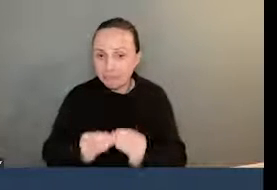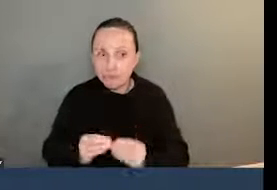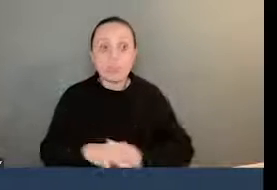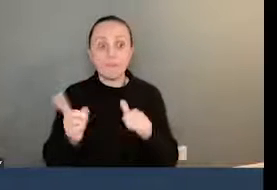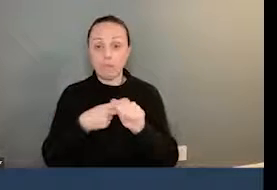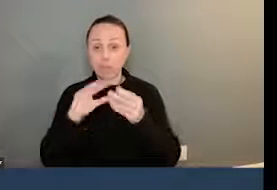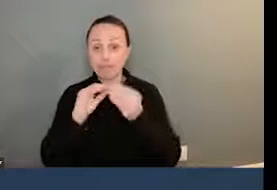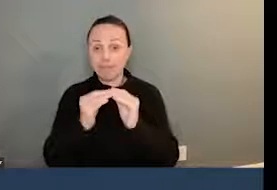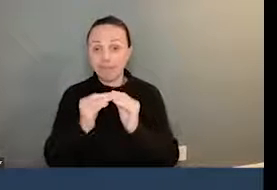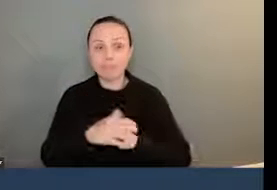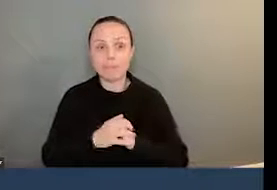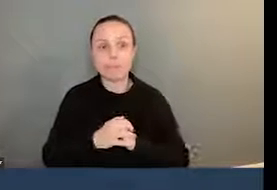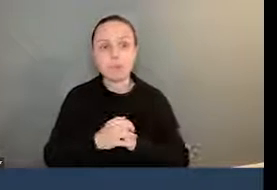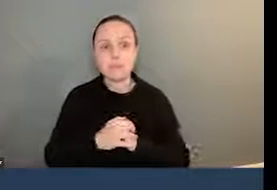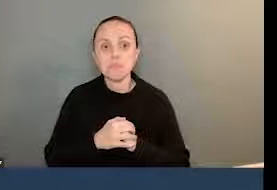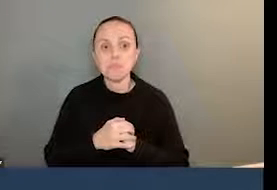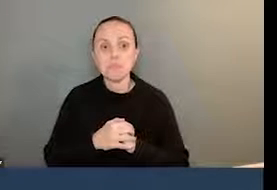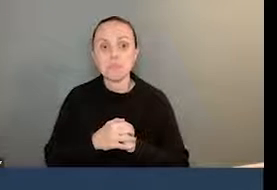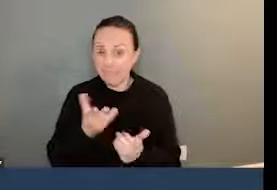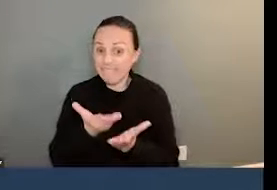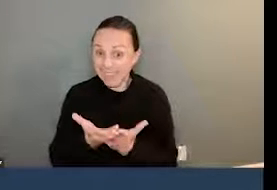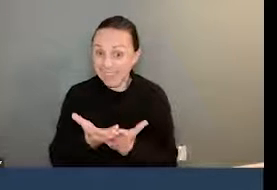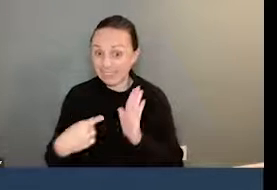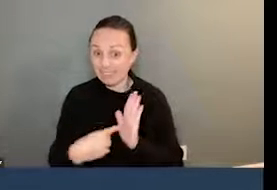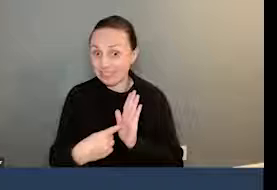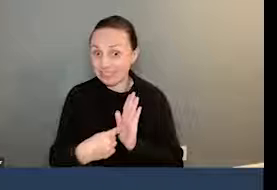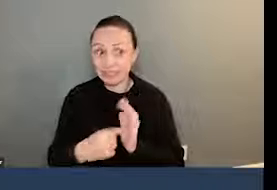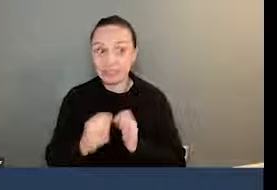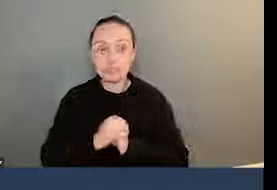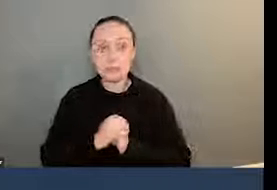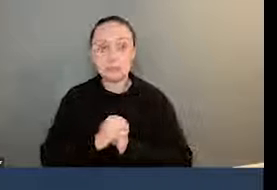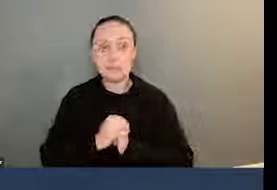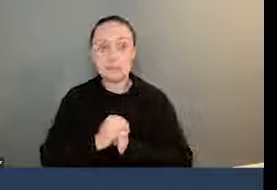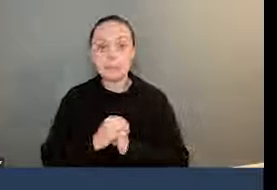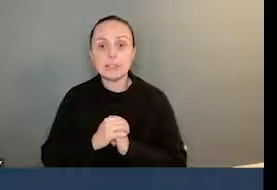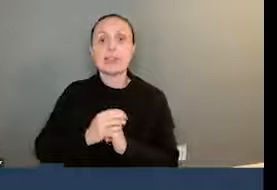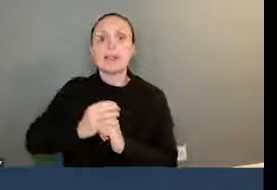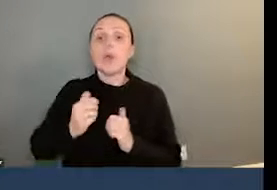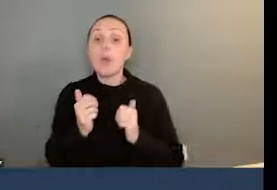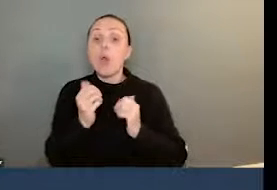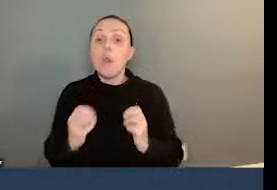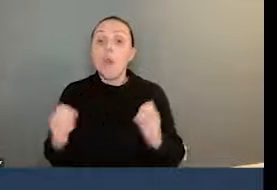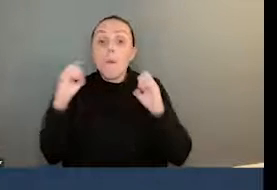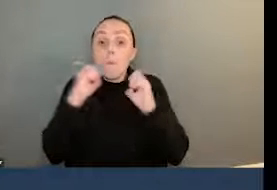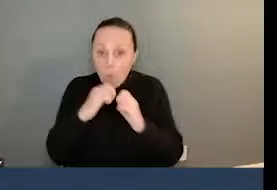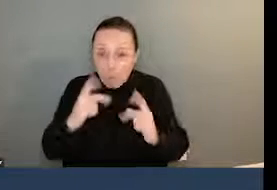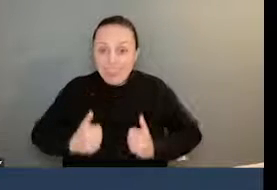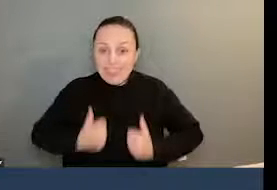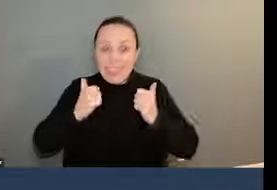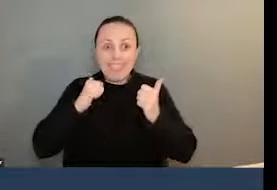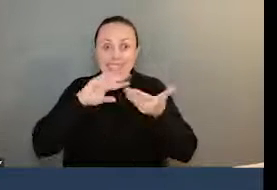stat, just a matter of fact, there are more people living in cities on this planet